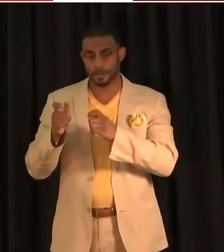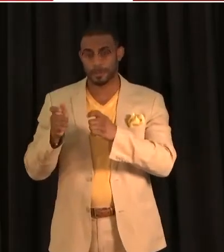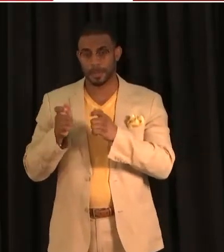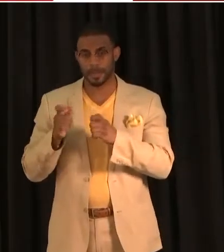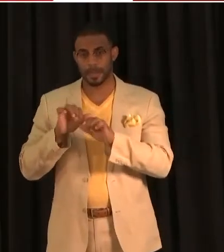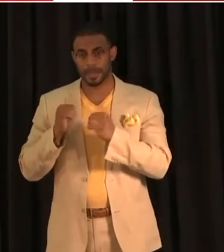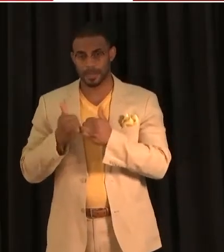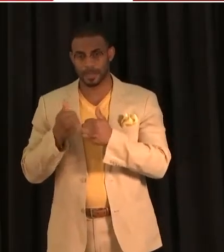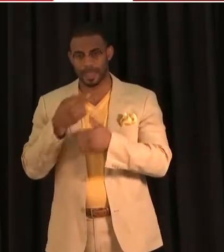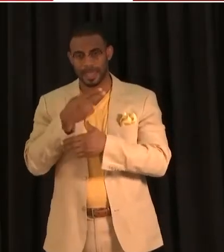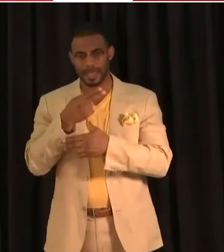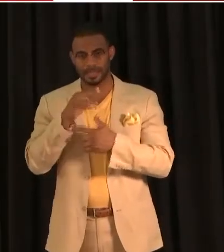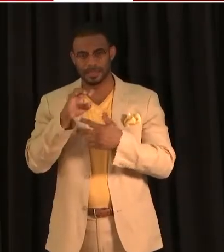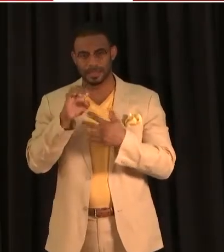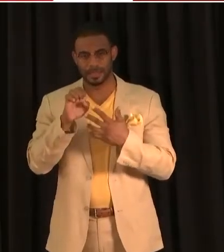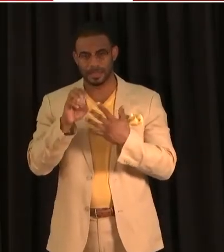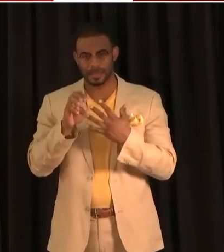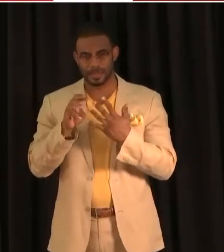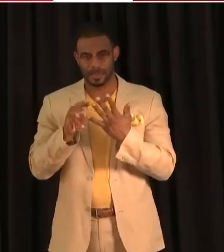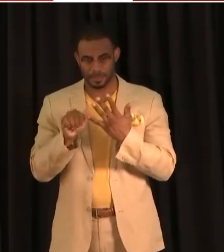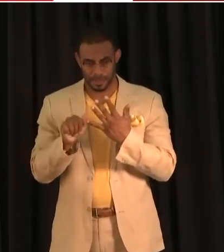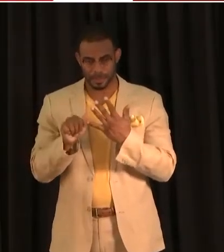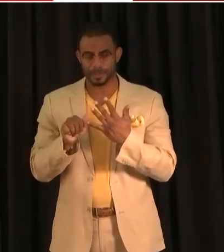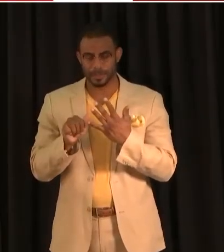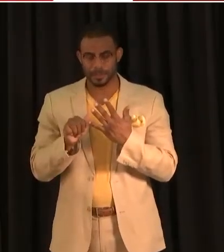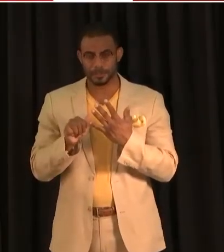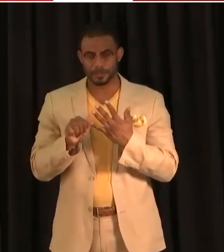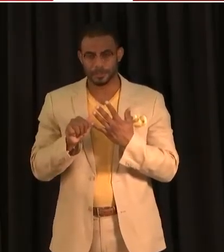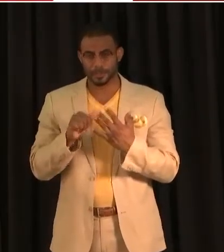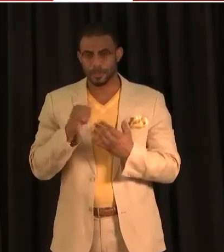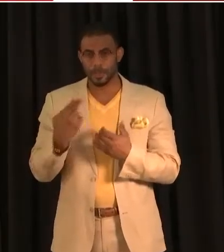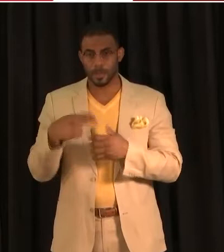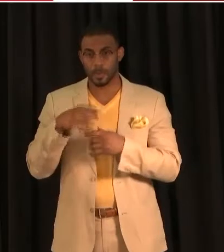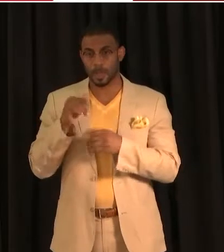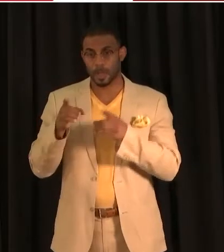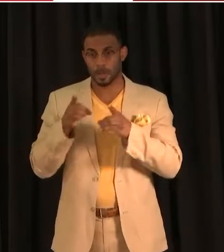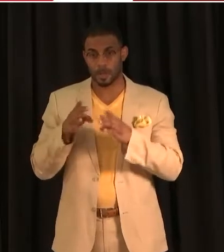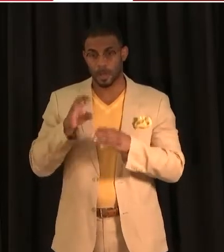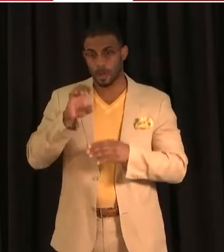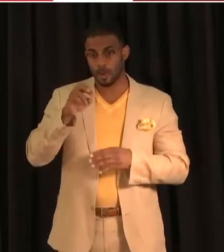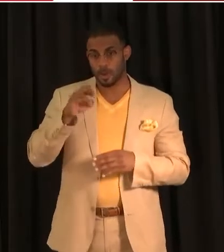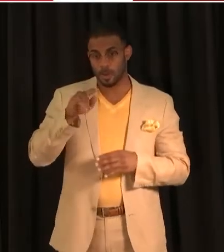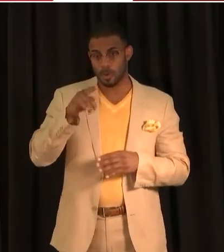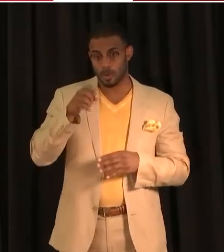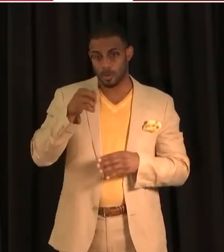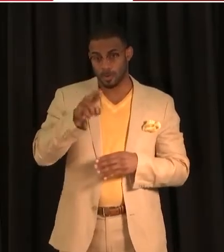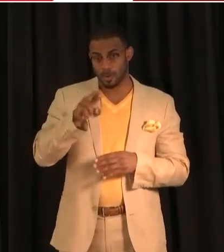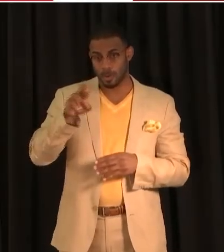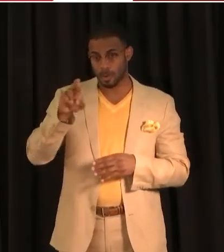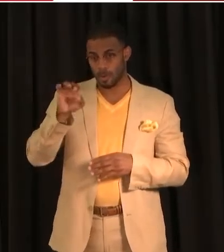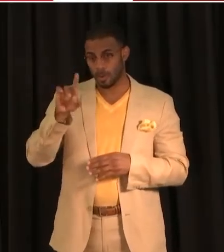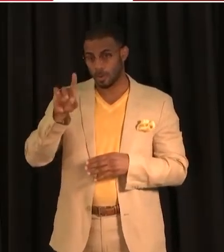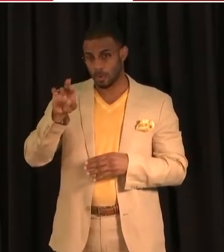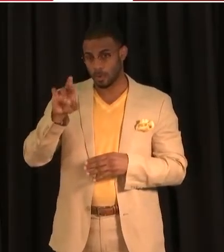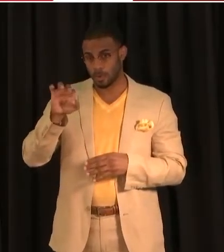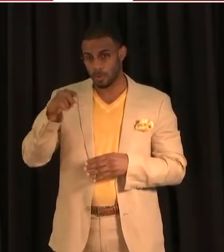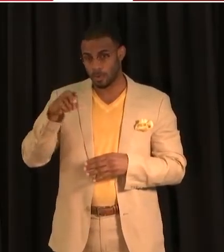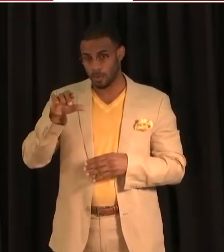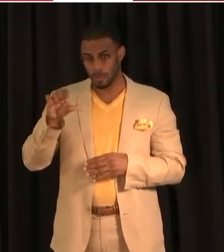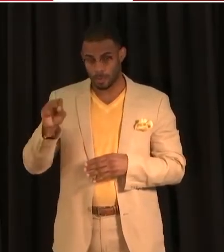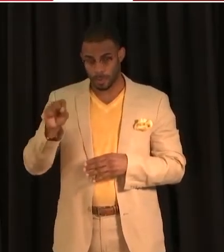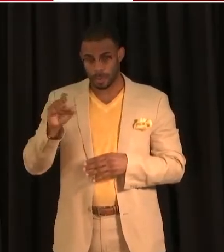to answer questions, other questions you may have on, which is we're joined by Director Christopher Rodriguez, who is the director of